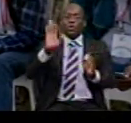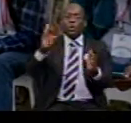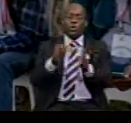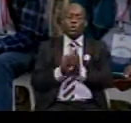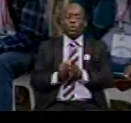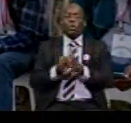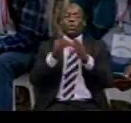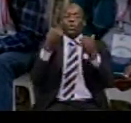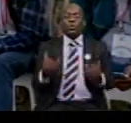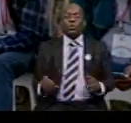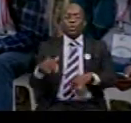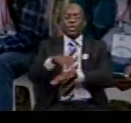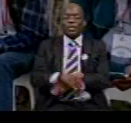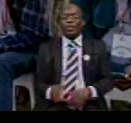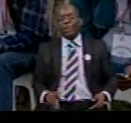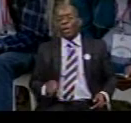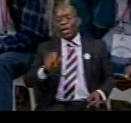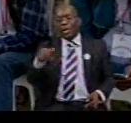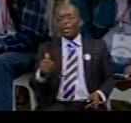do you know?